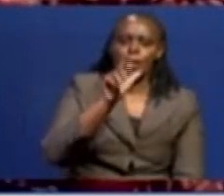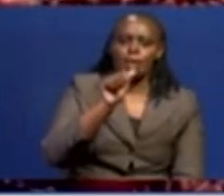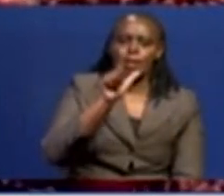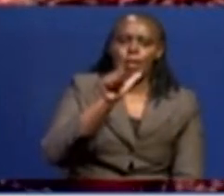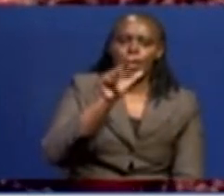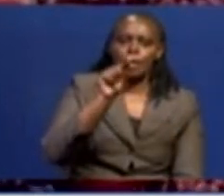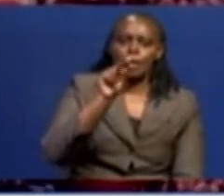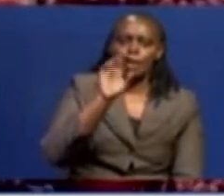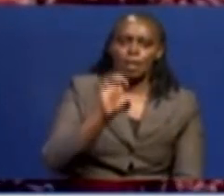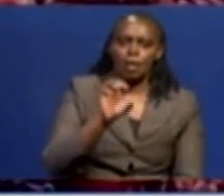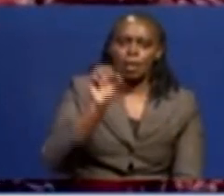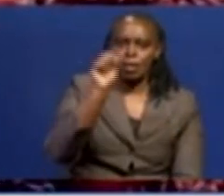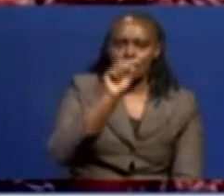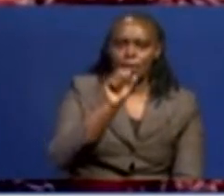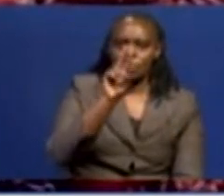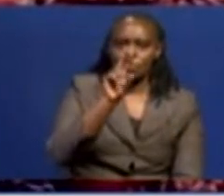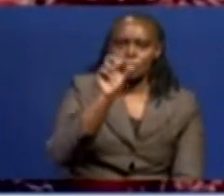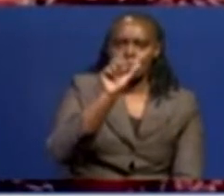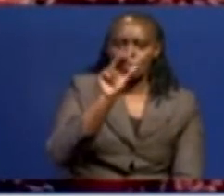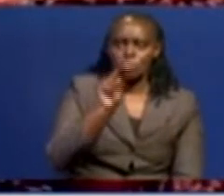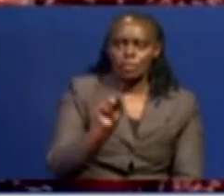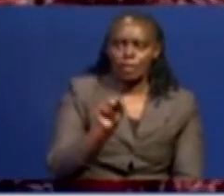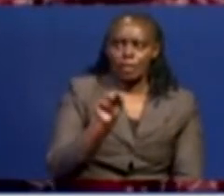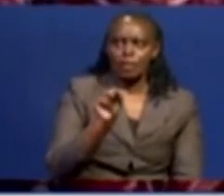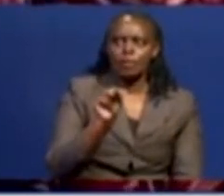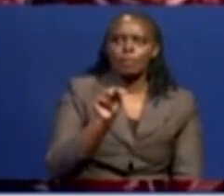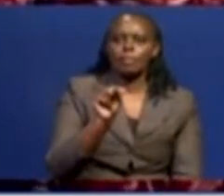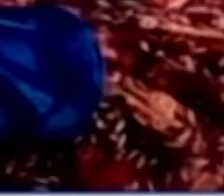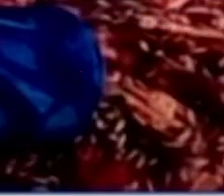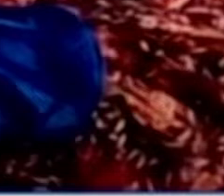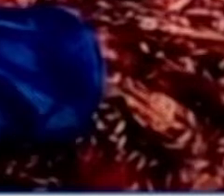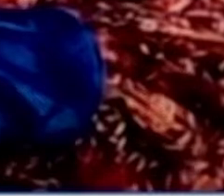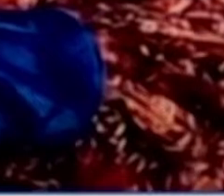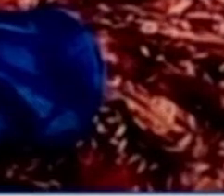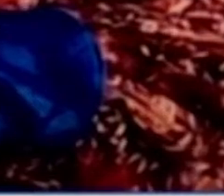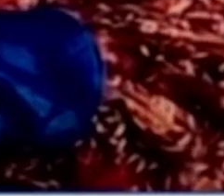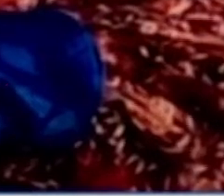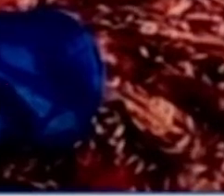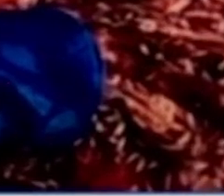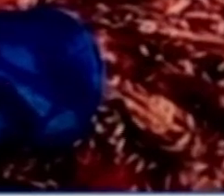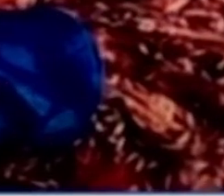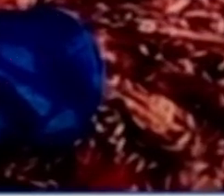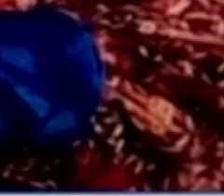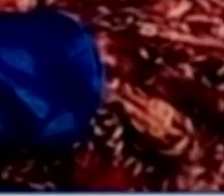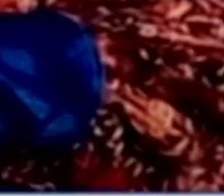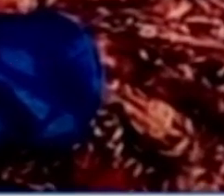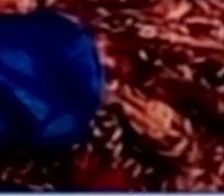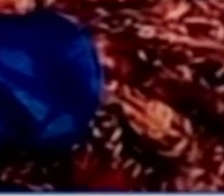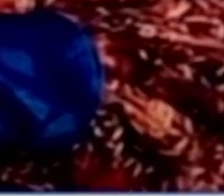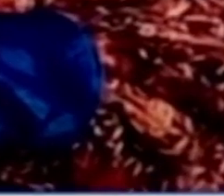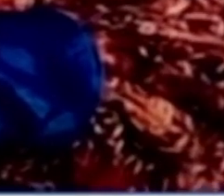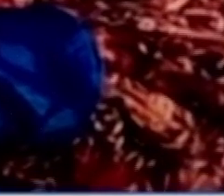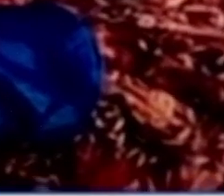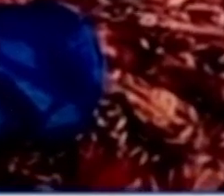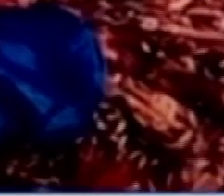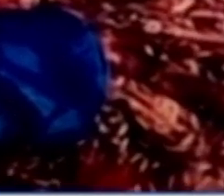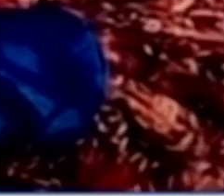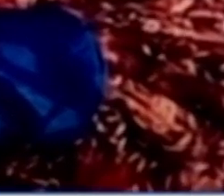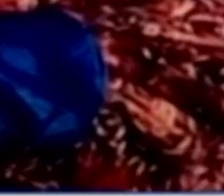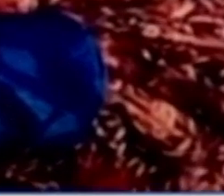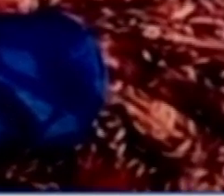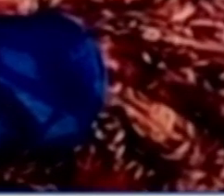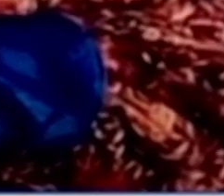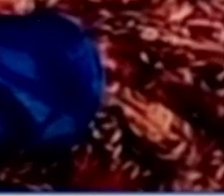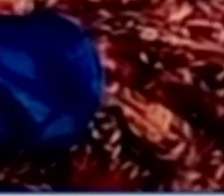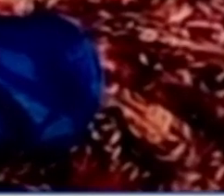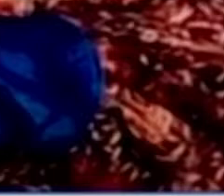Karaine Susan Gitura. Yes. Yes. Job Group F. A female.